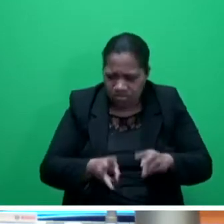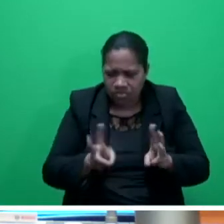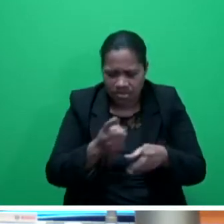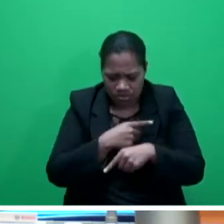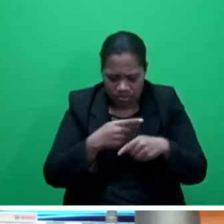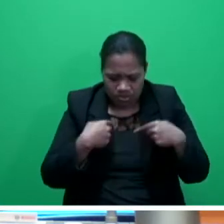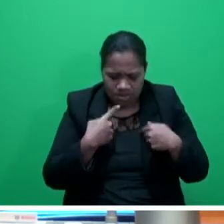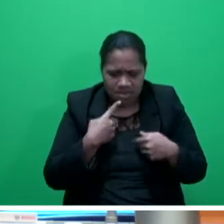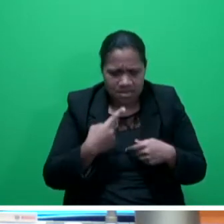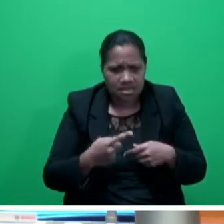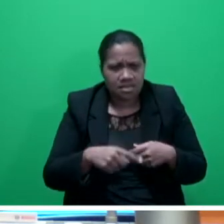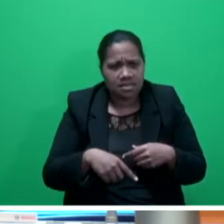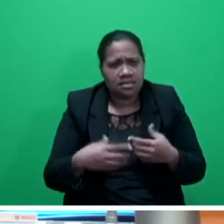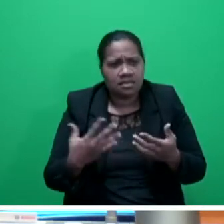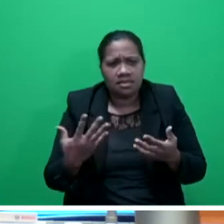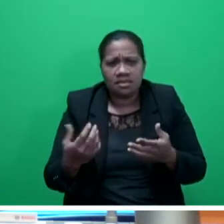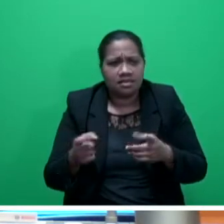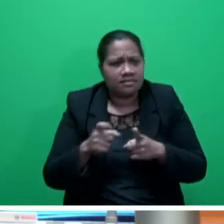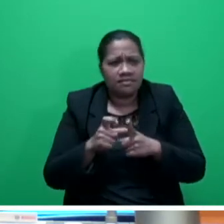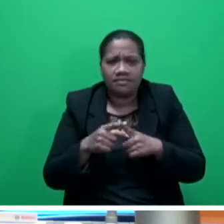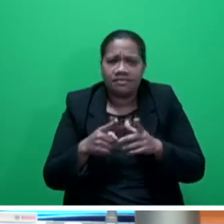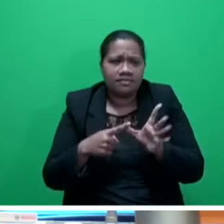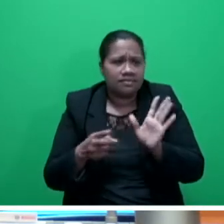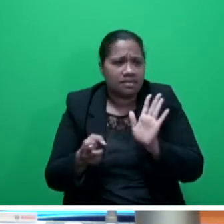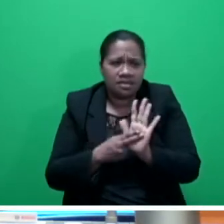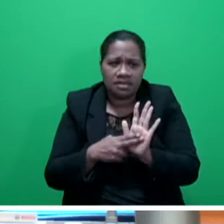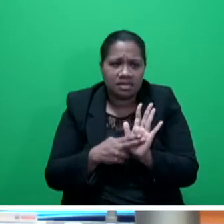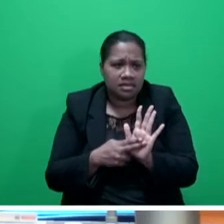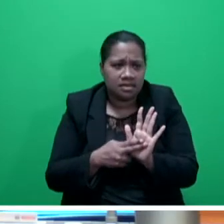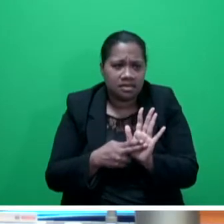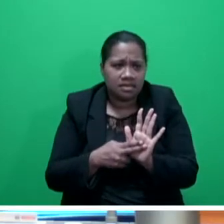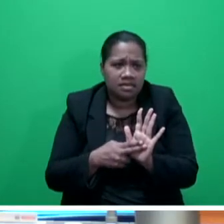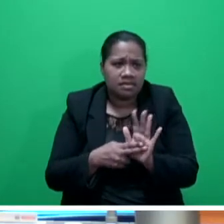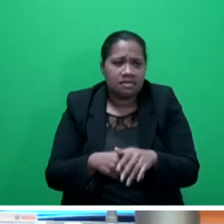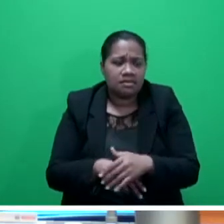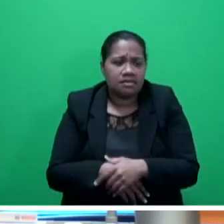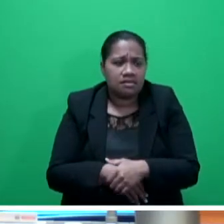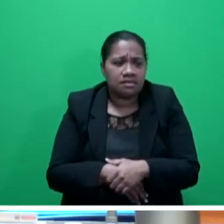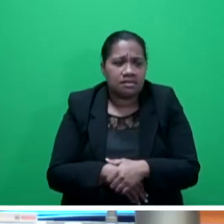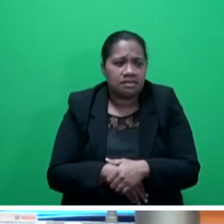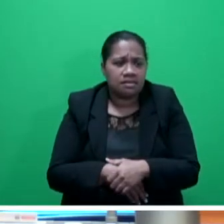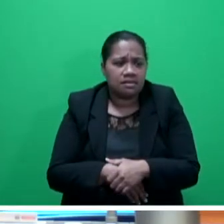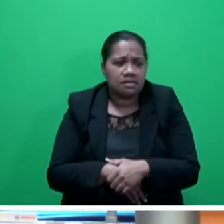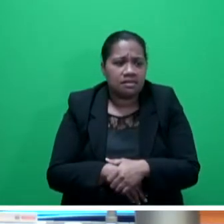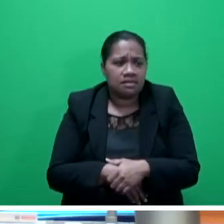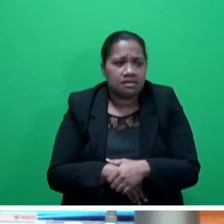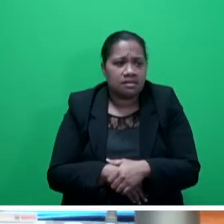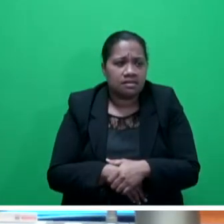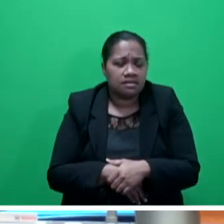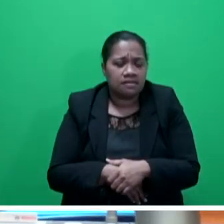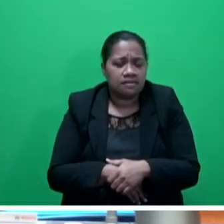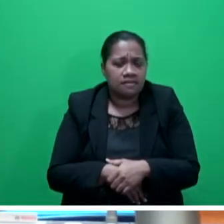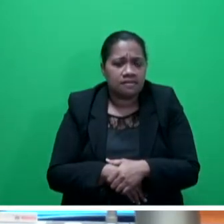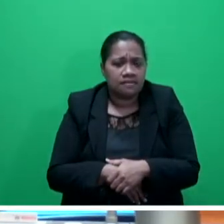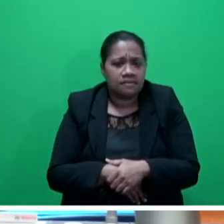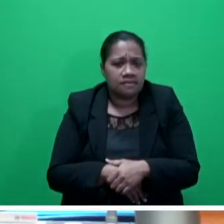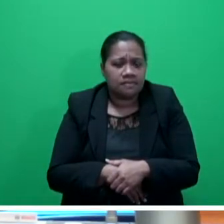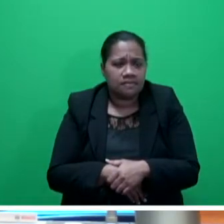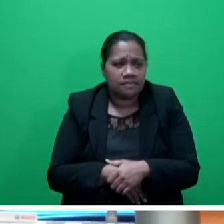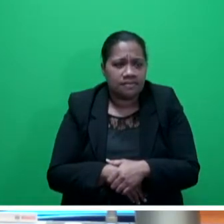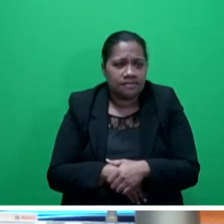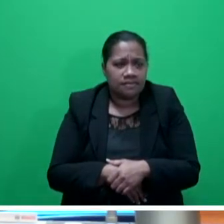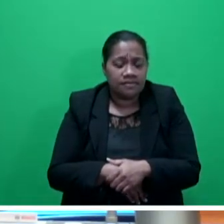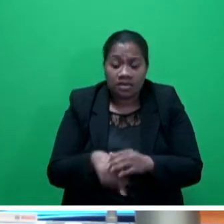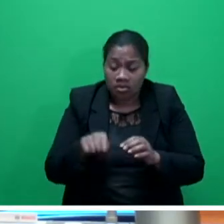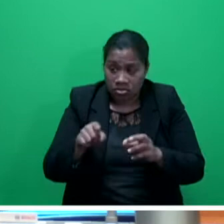deans and professors of law from other jurisdictions from outside of Fiji, which obviously will be critical. In